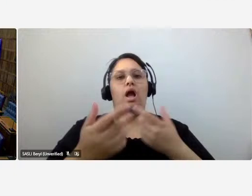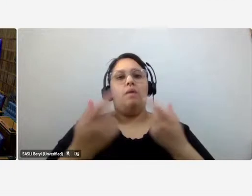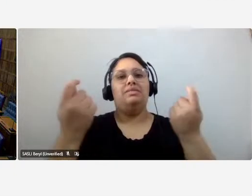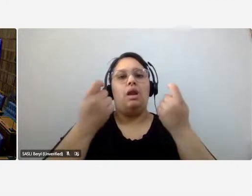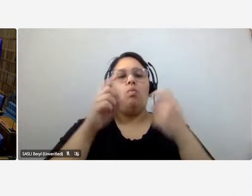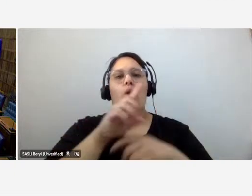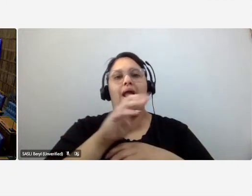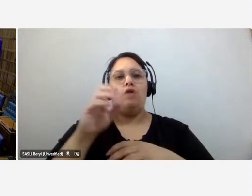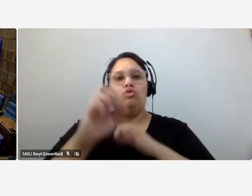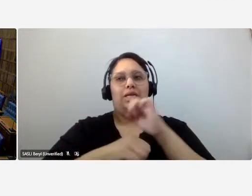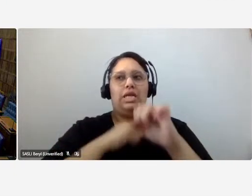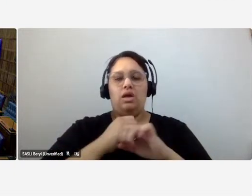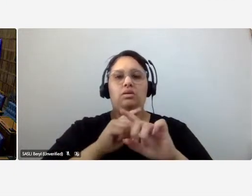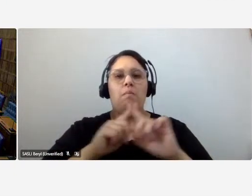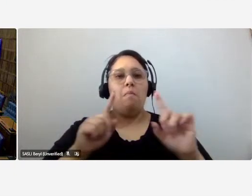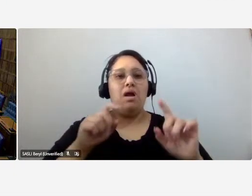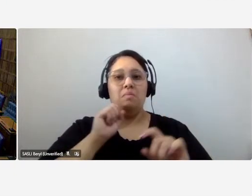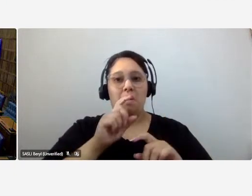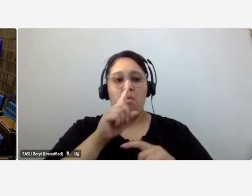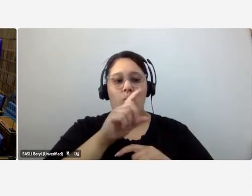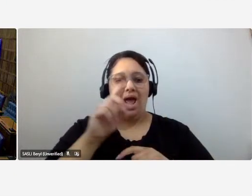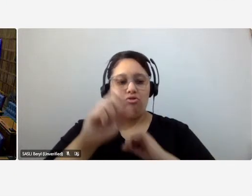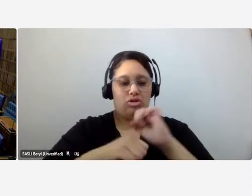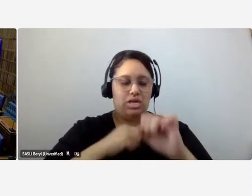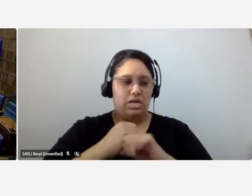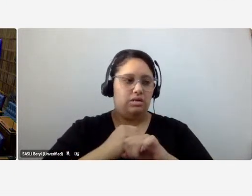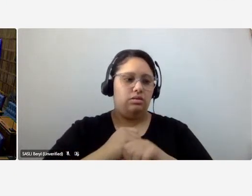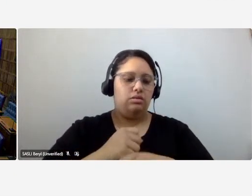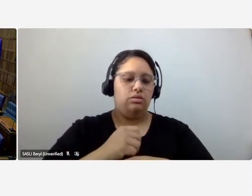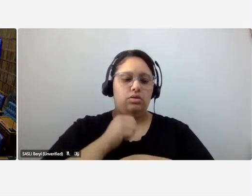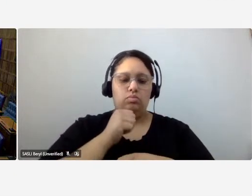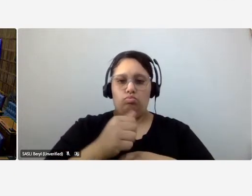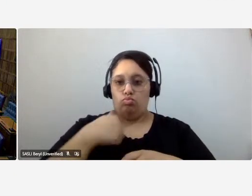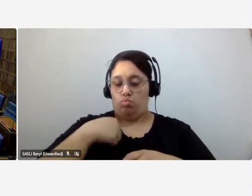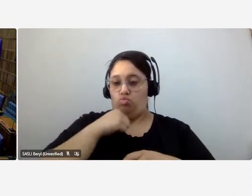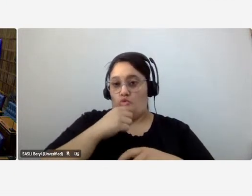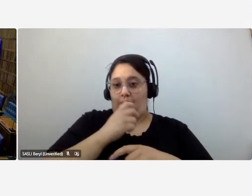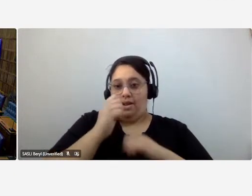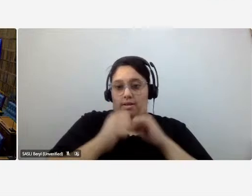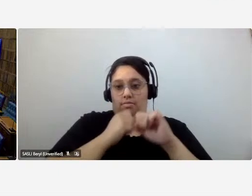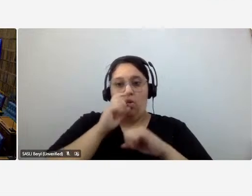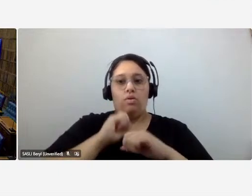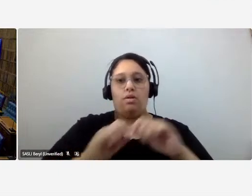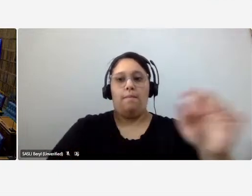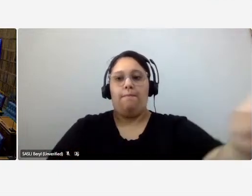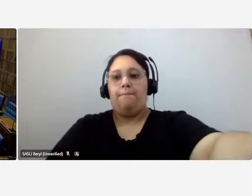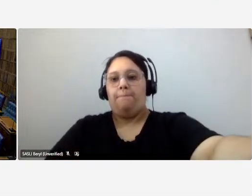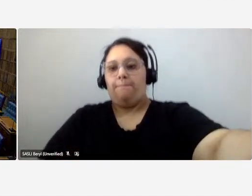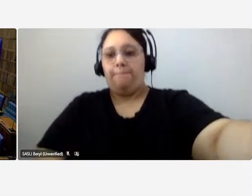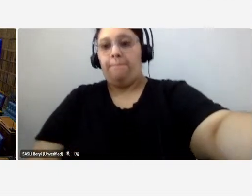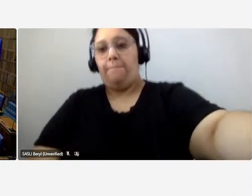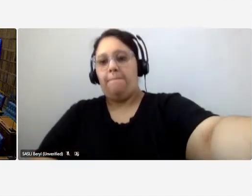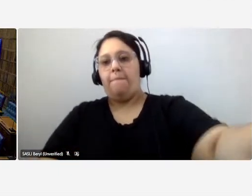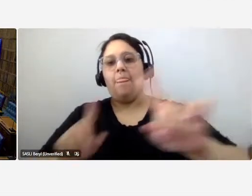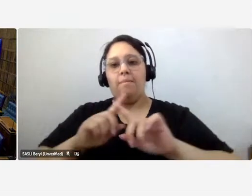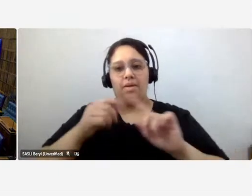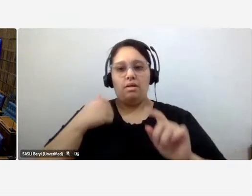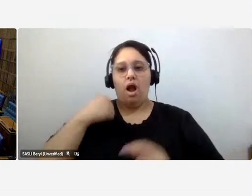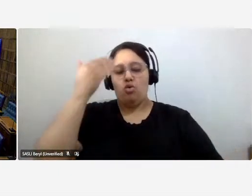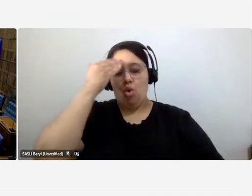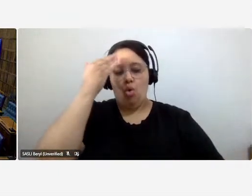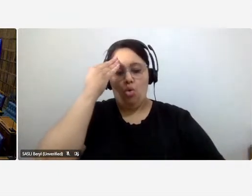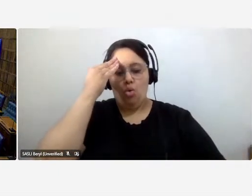But in this 100 years, I'm not 100 years old yet, but in this 100 years, I know